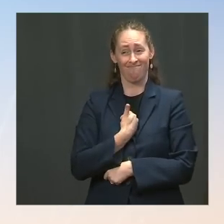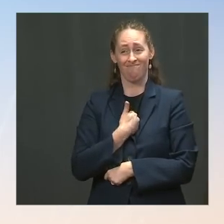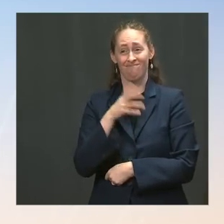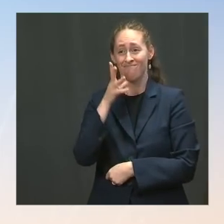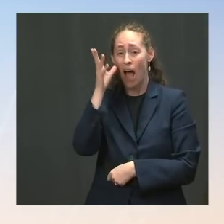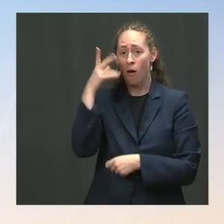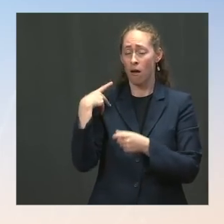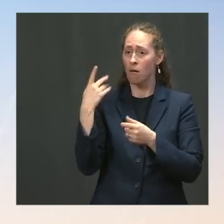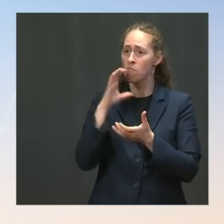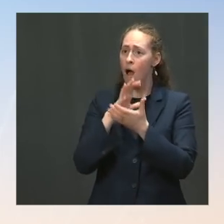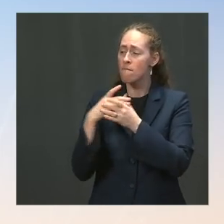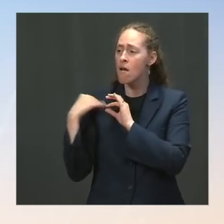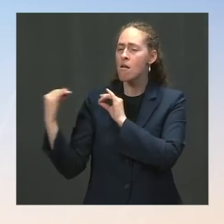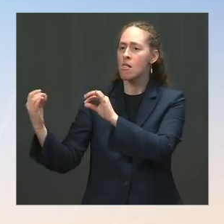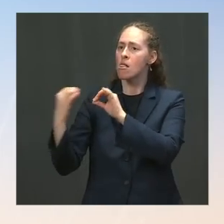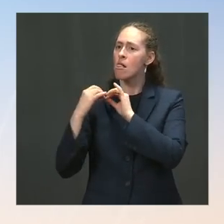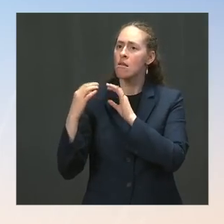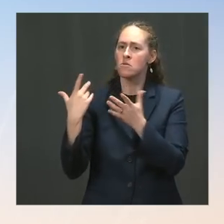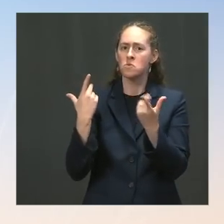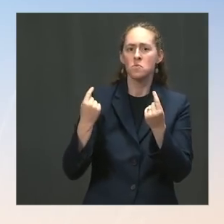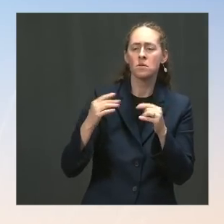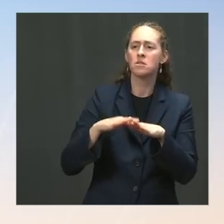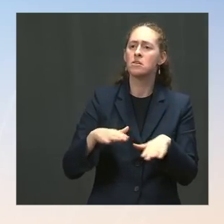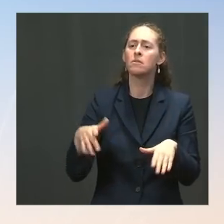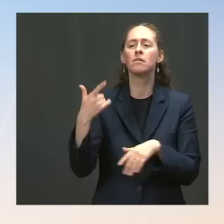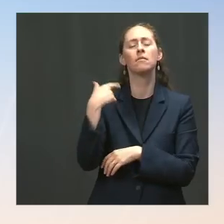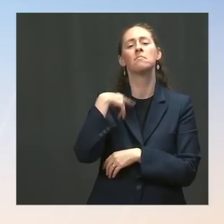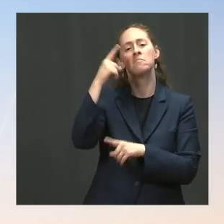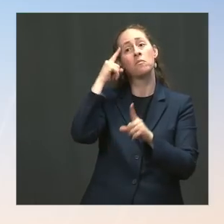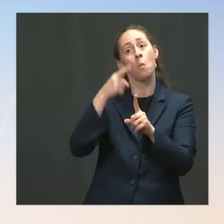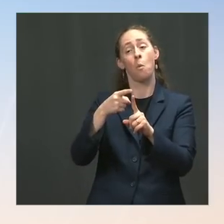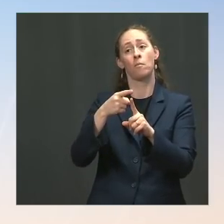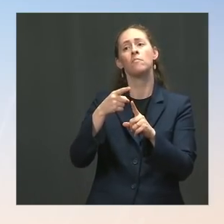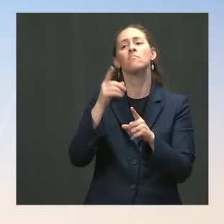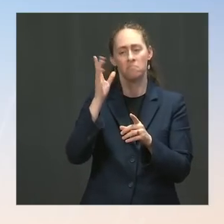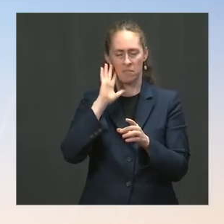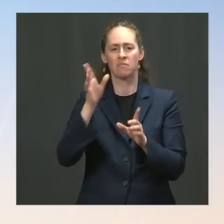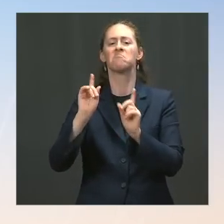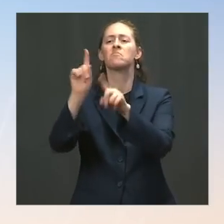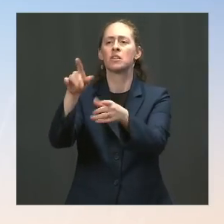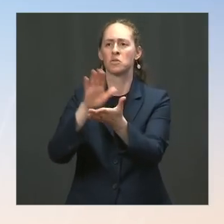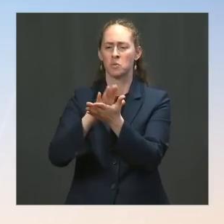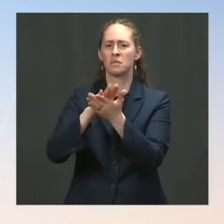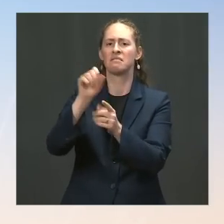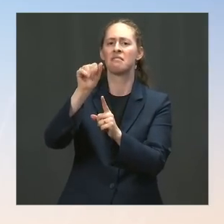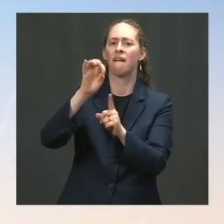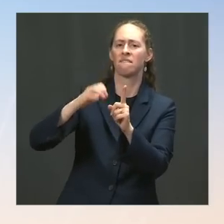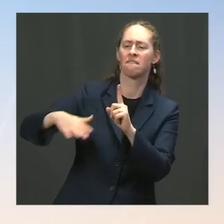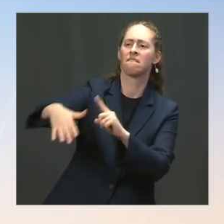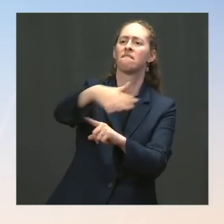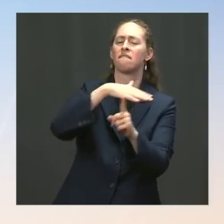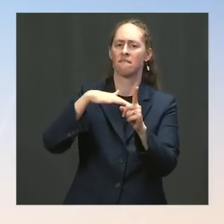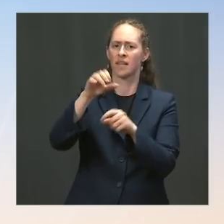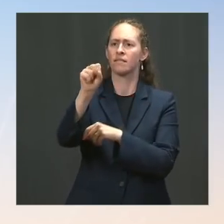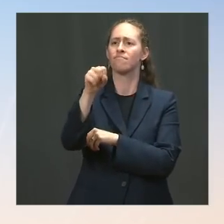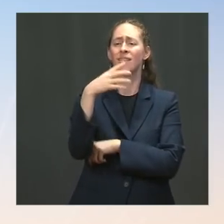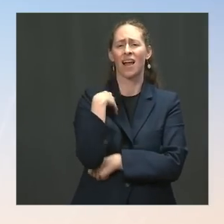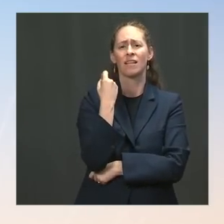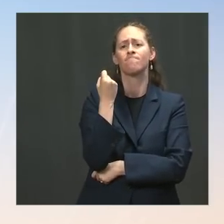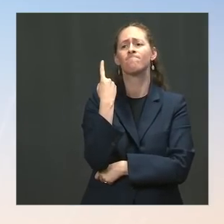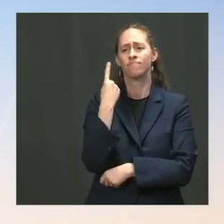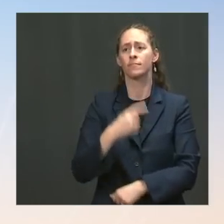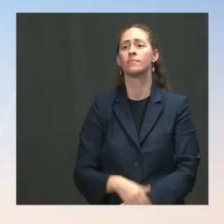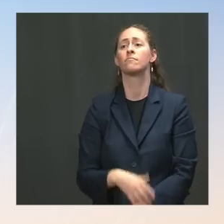I want to make sure that they're going into a safe learning environment. I know that I can send my children into school with masks. Although both of my children were